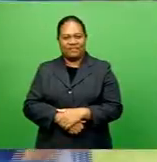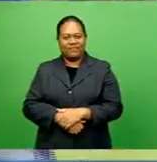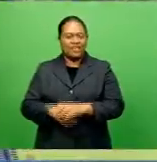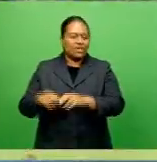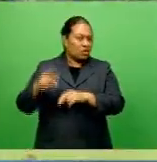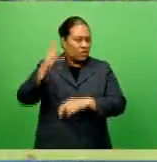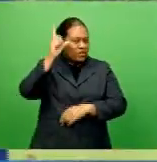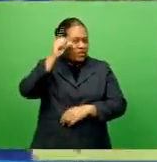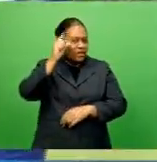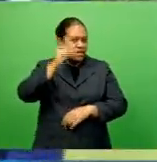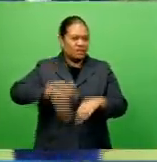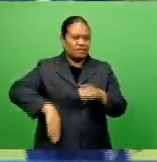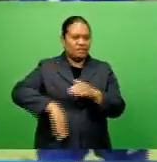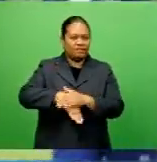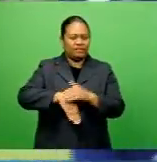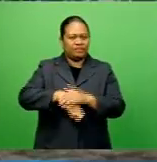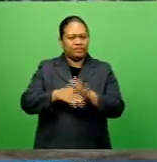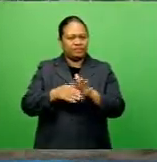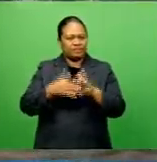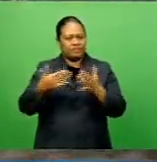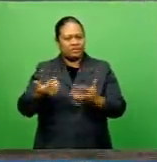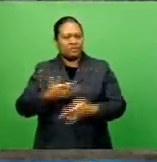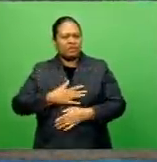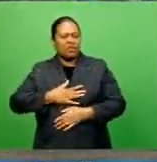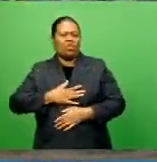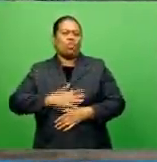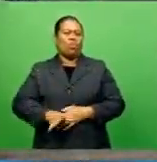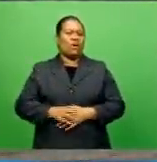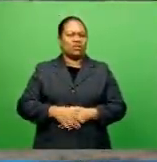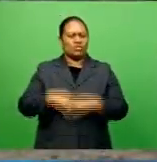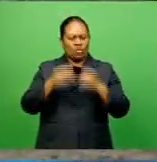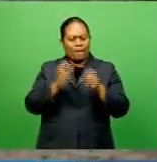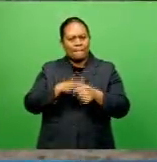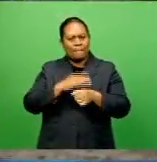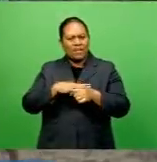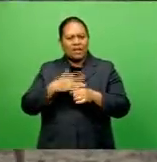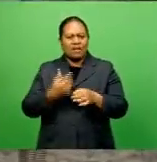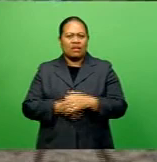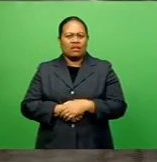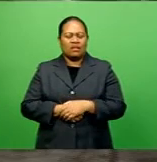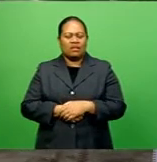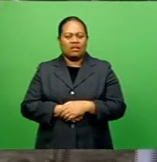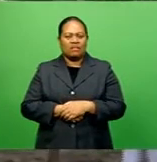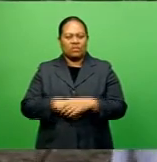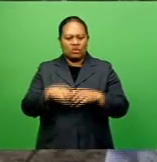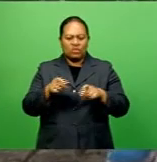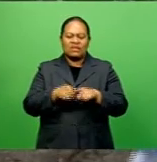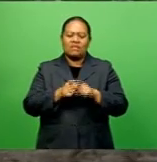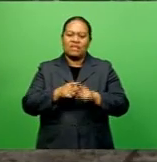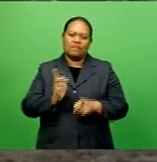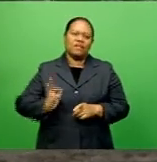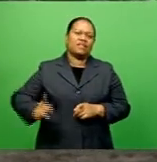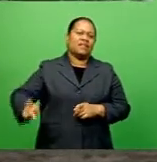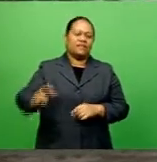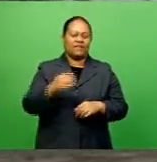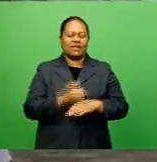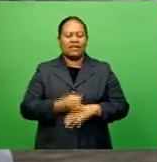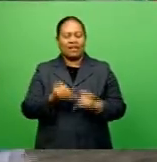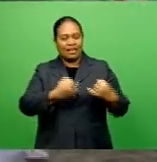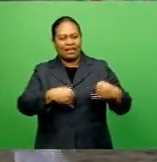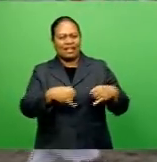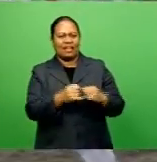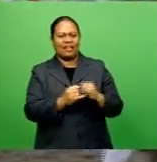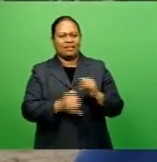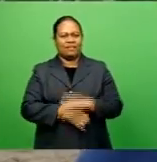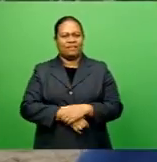Fijian footballers need to master the sport if they want to keep up to par with Pacific Island countries like Tahiti. We